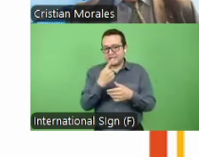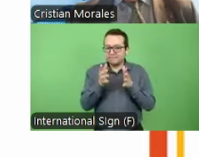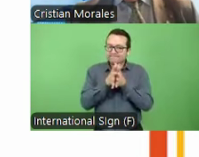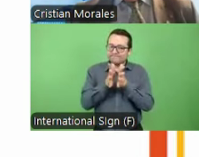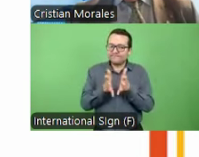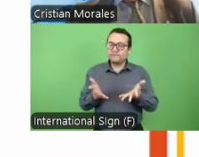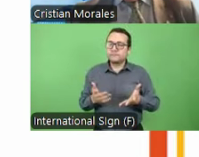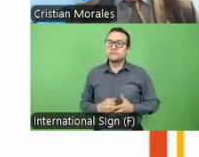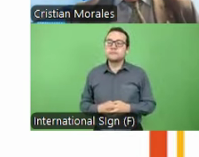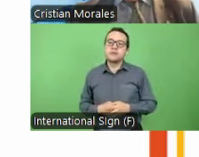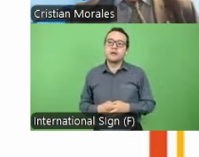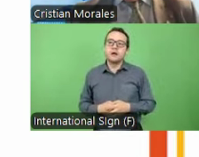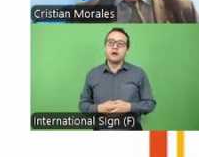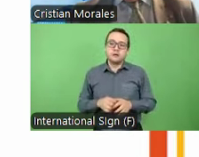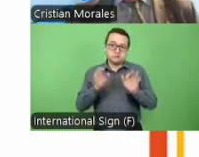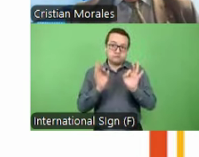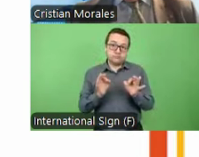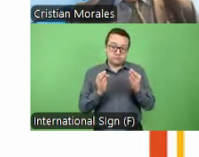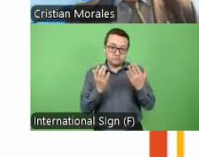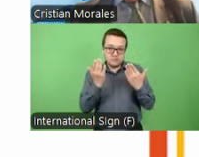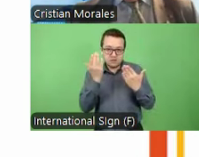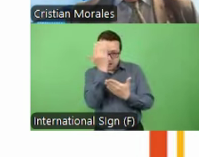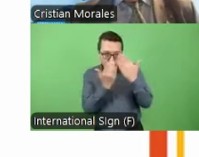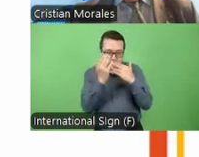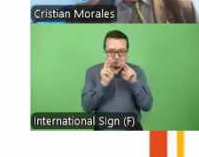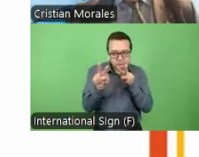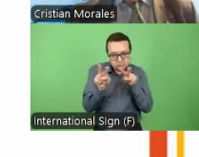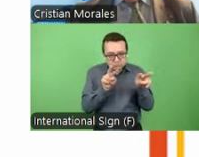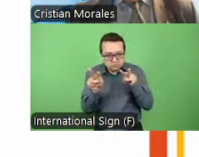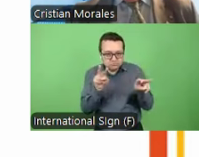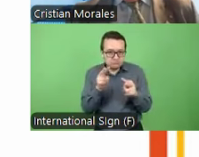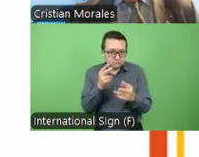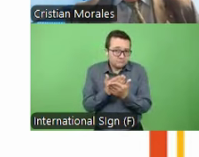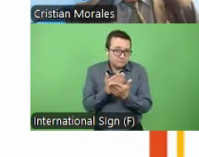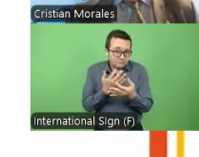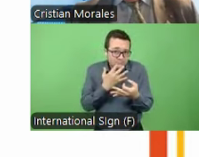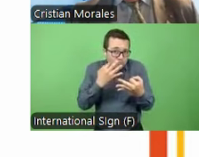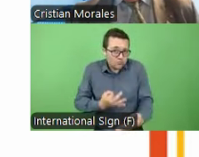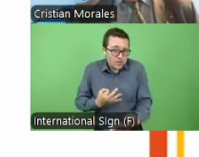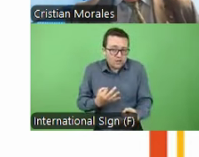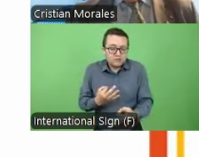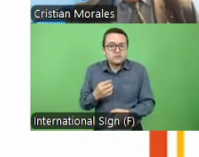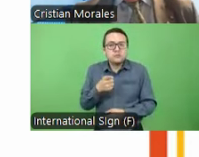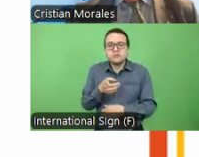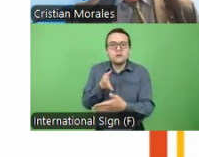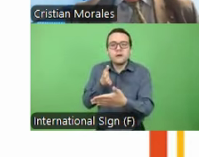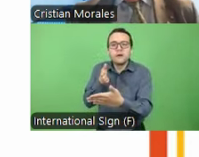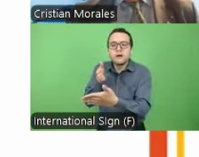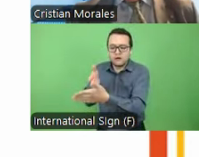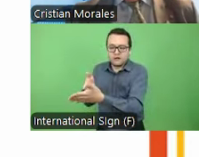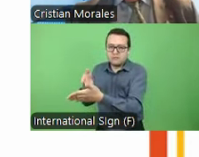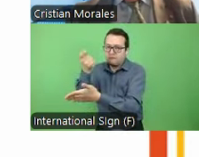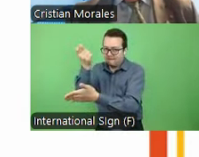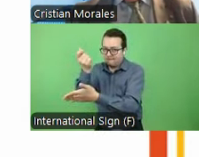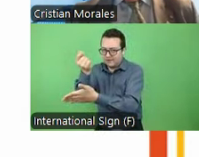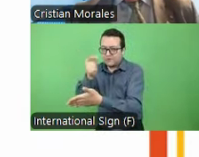del análisis, when sino not only también de carrying poder out the intervenir analysis, but to sobre be la able to have an realidad, es intervention el in the peso que tienen las reality, barreras is no the weight financieras. that Y the con